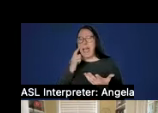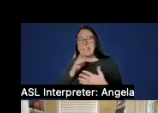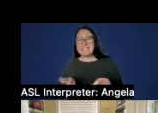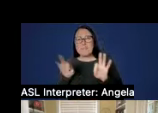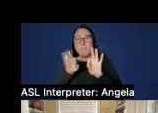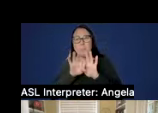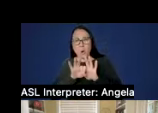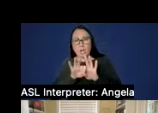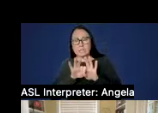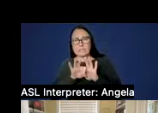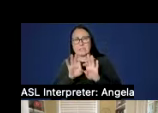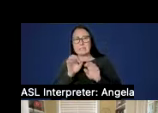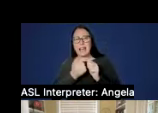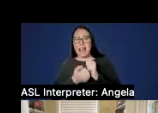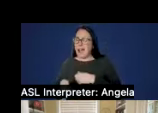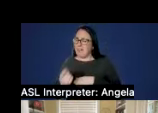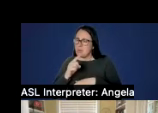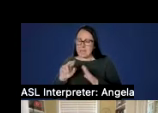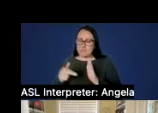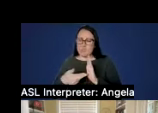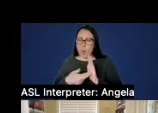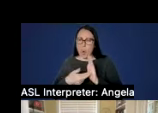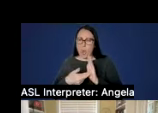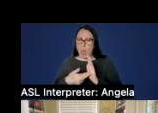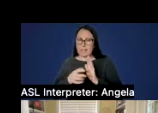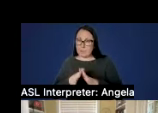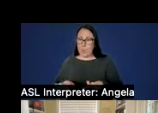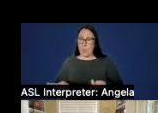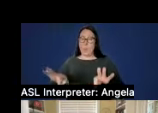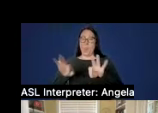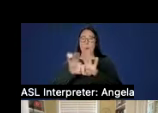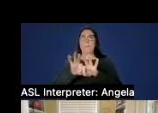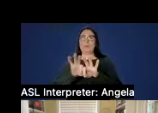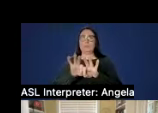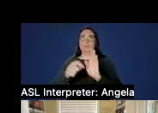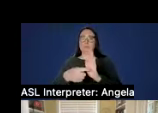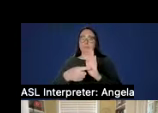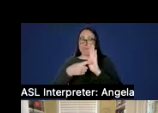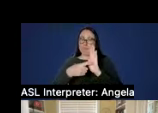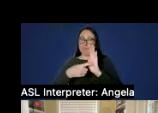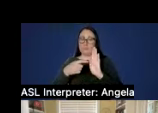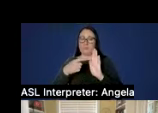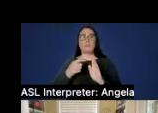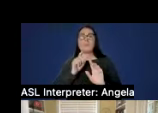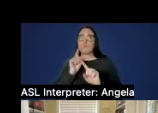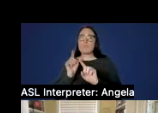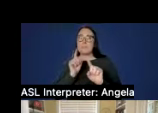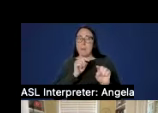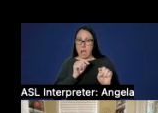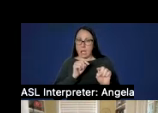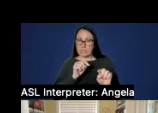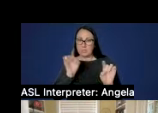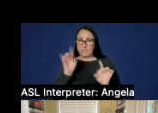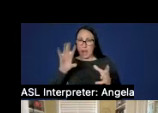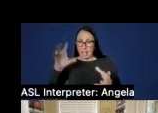is essential to a robust response to sexual violence, and to understand that a 911 operator is